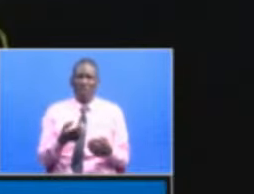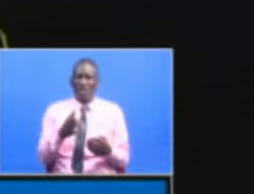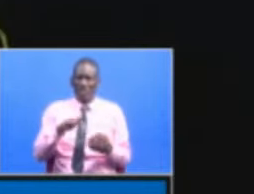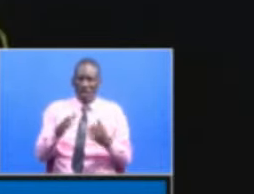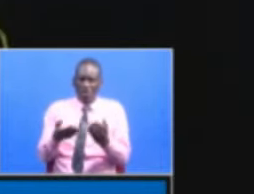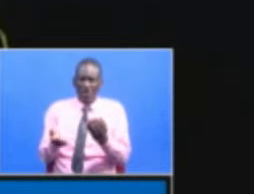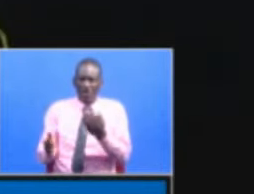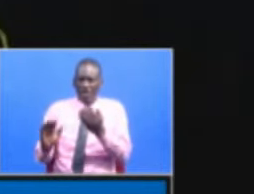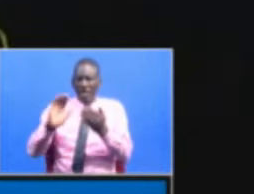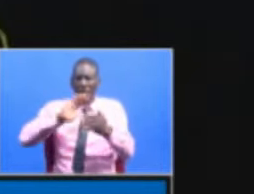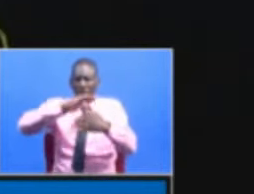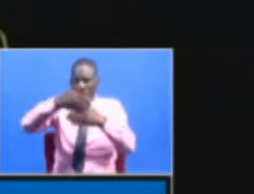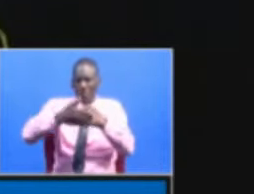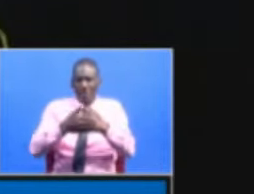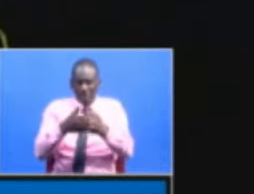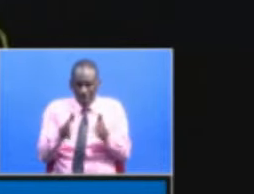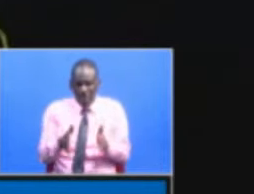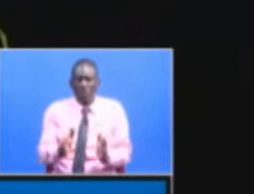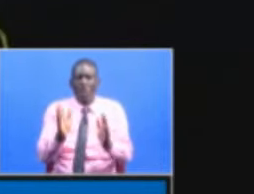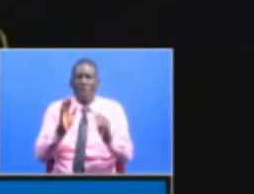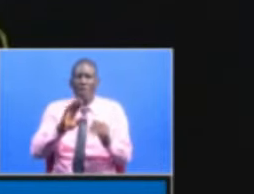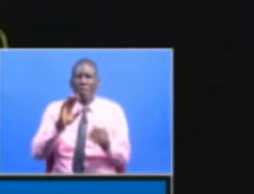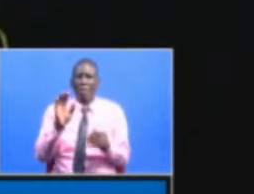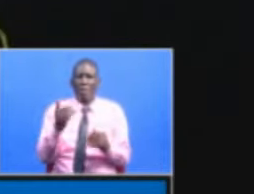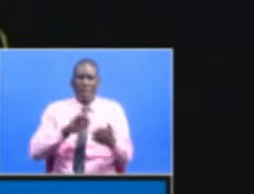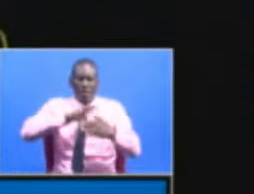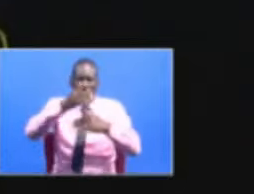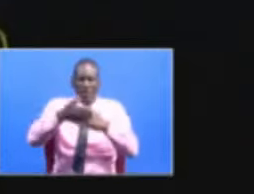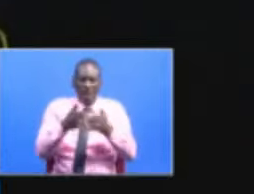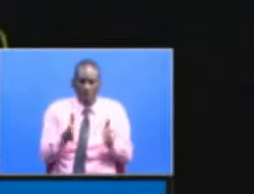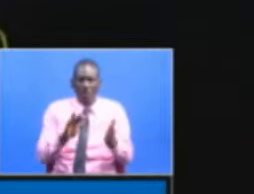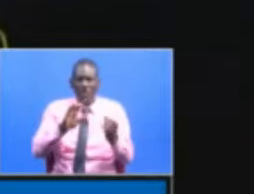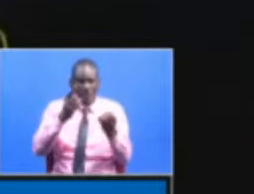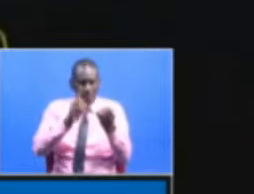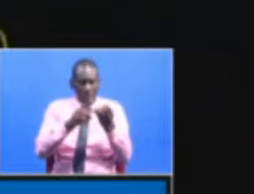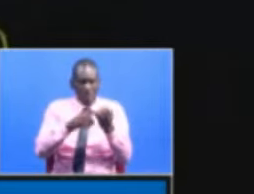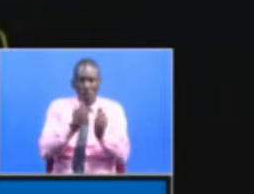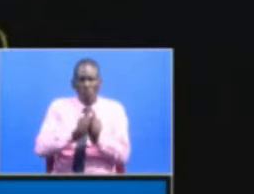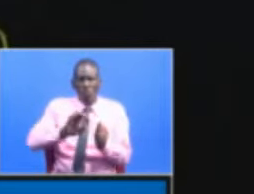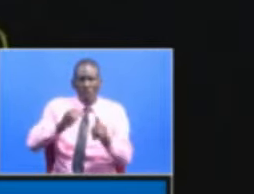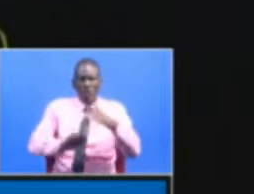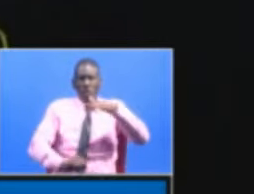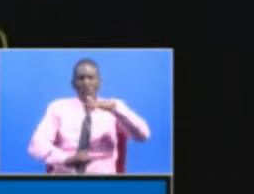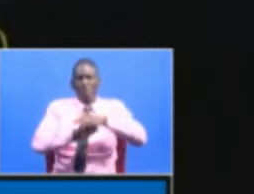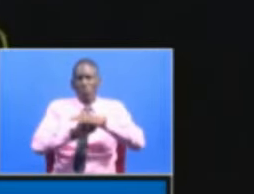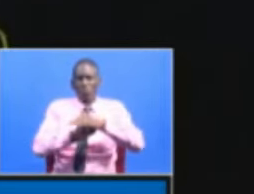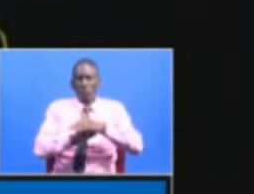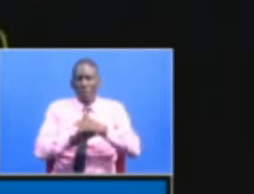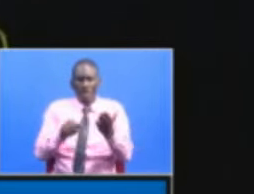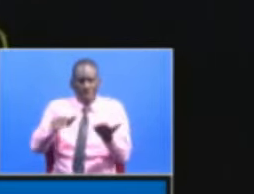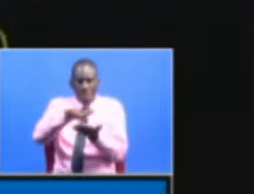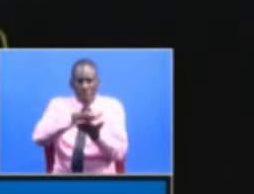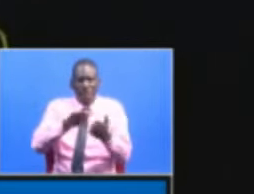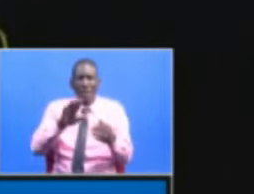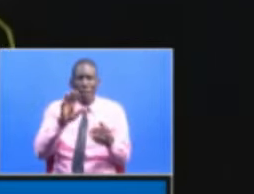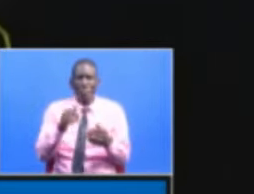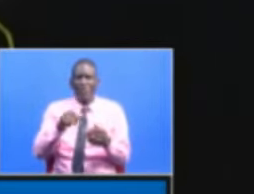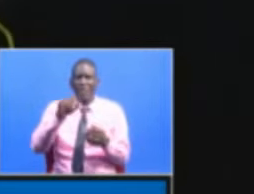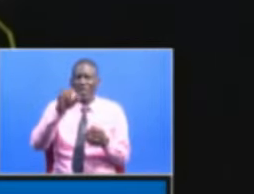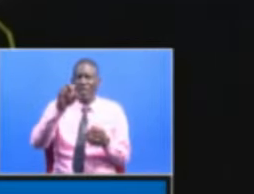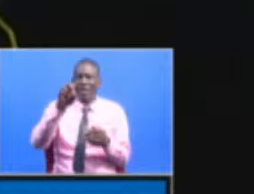rehabilitated also of some sort by, one, with county support, but majorly by the NRT or